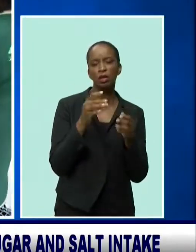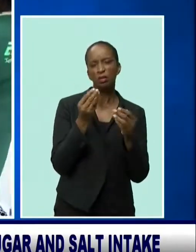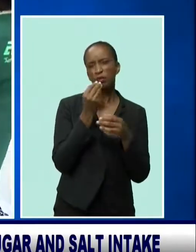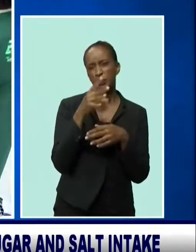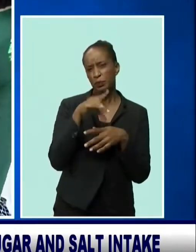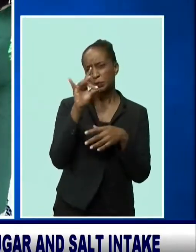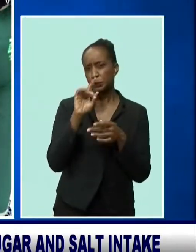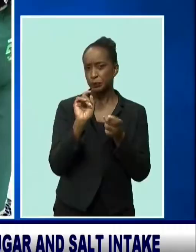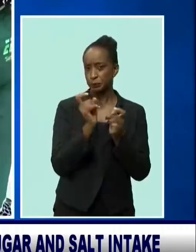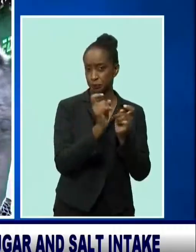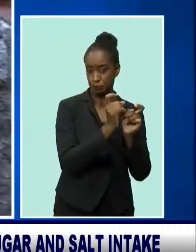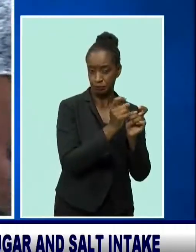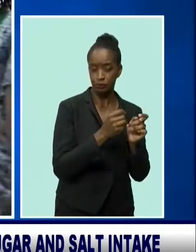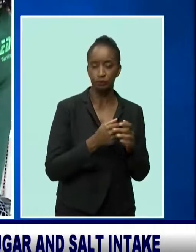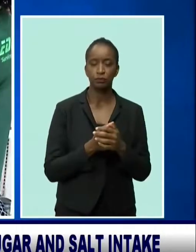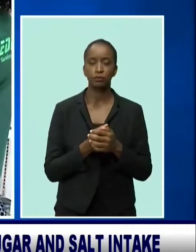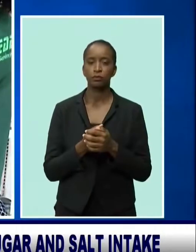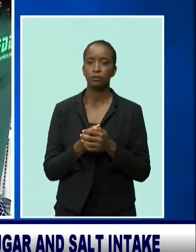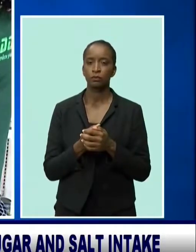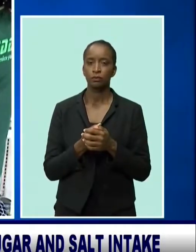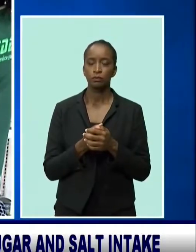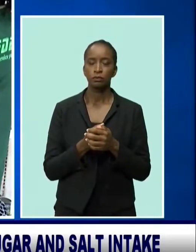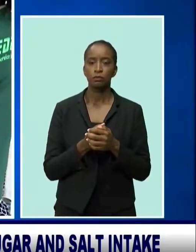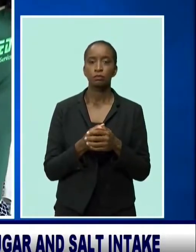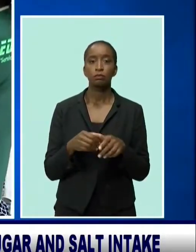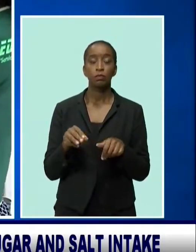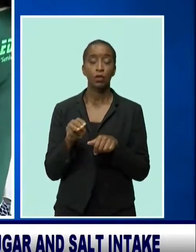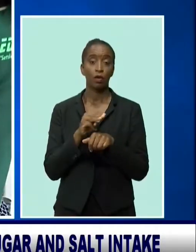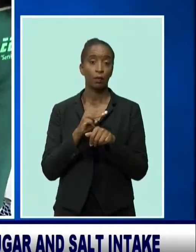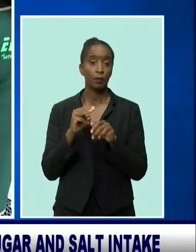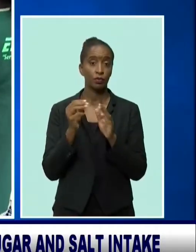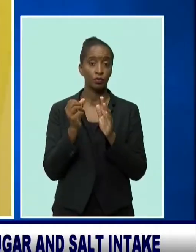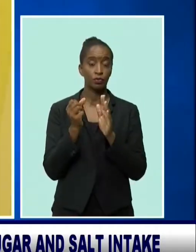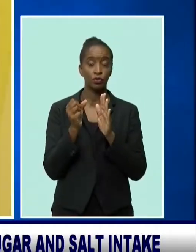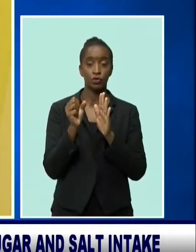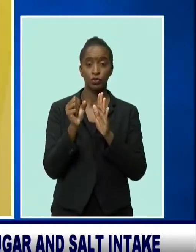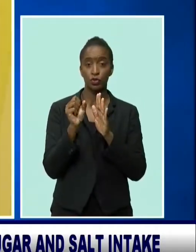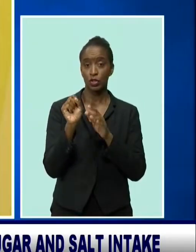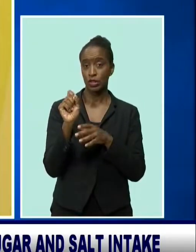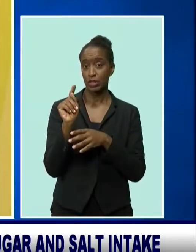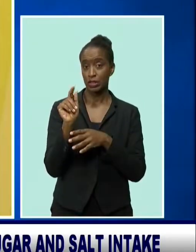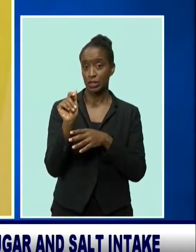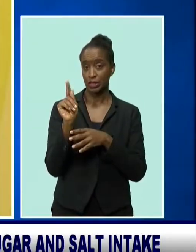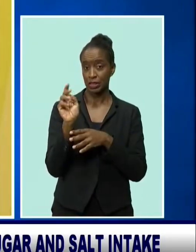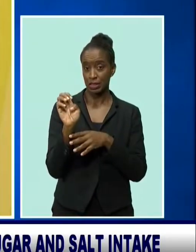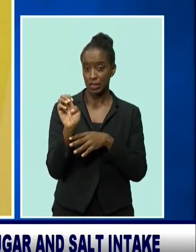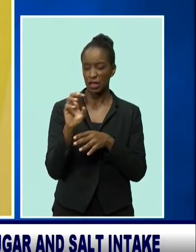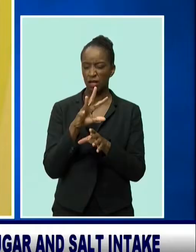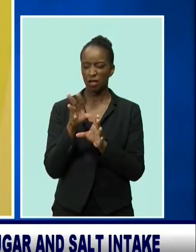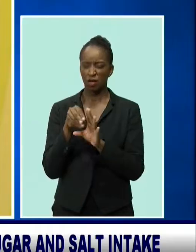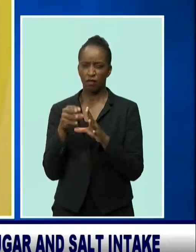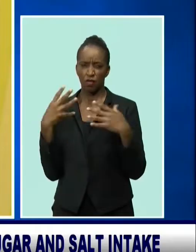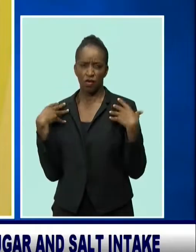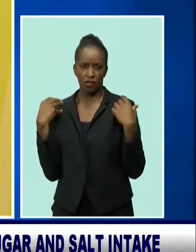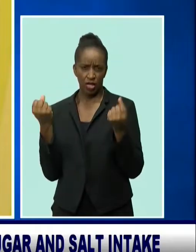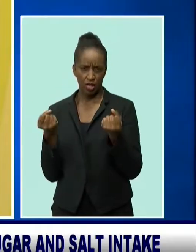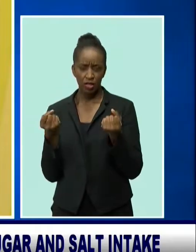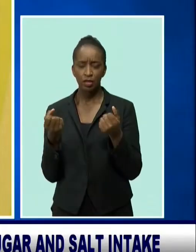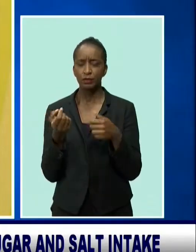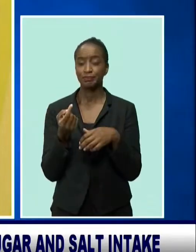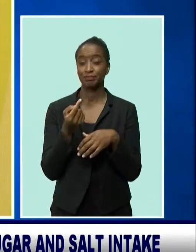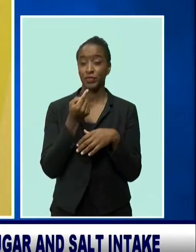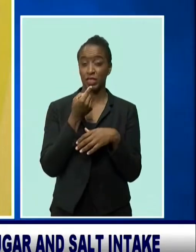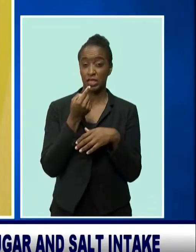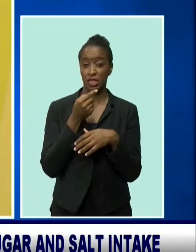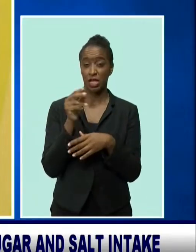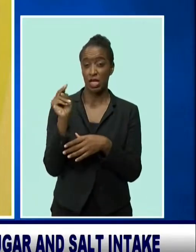of branded processed foods. Minister of State in the Ministry of Health and Wellness, Dr. Sonia Brown, said non-communicable diseases are the